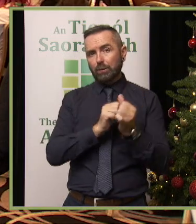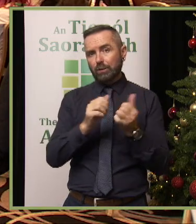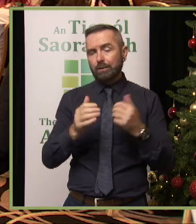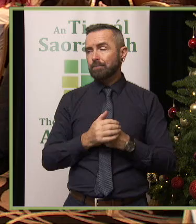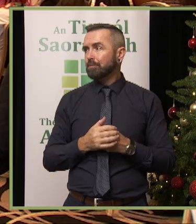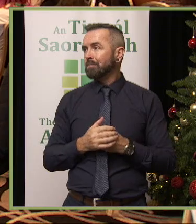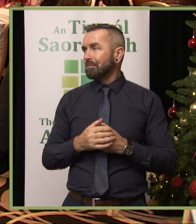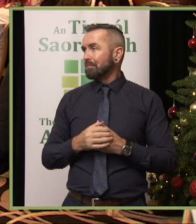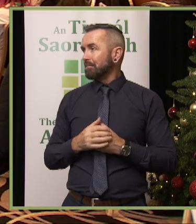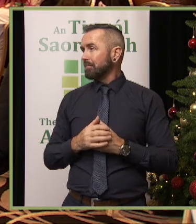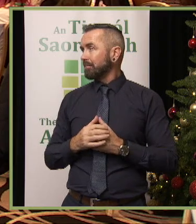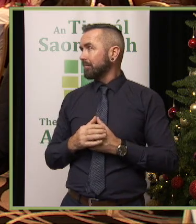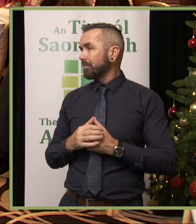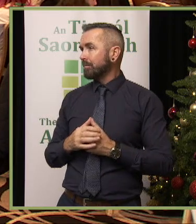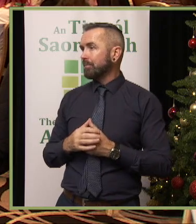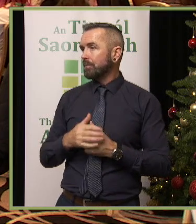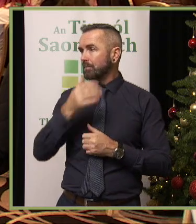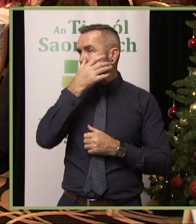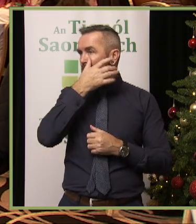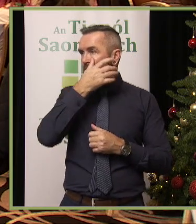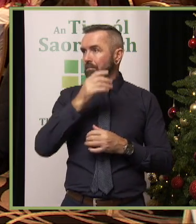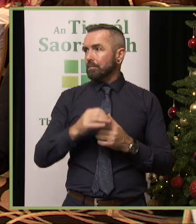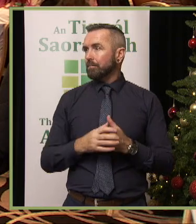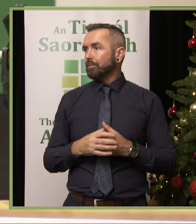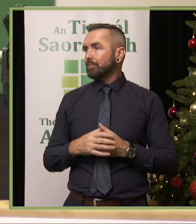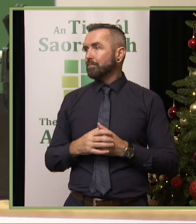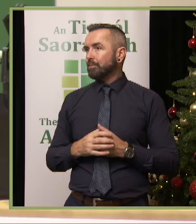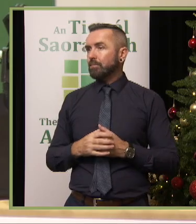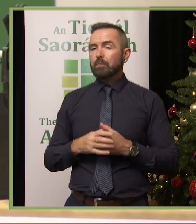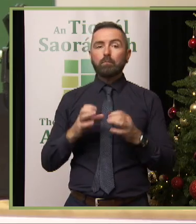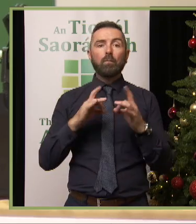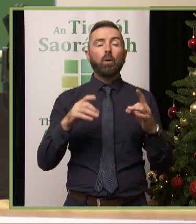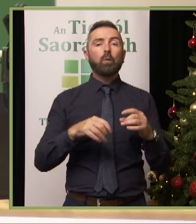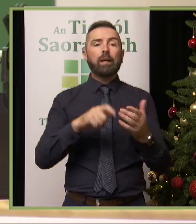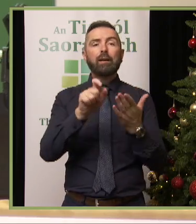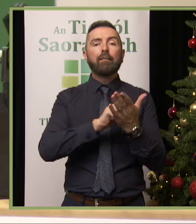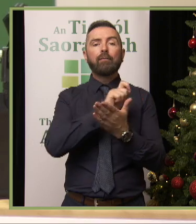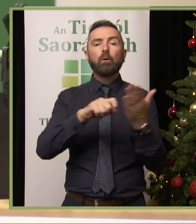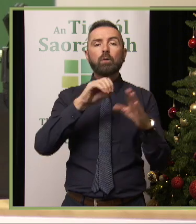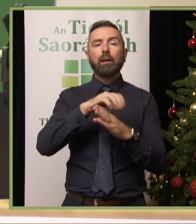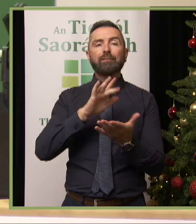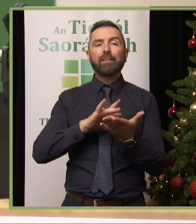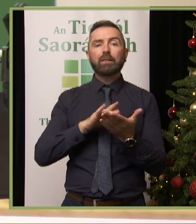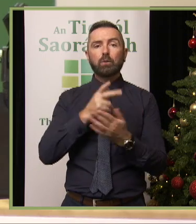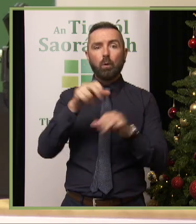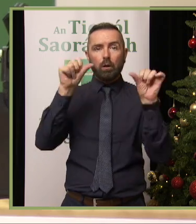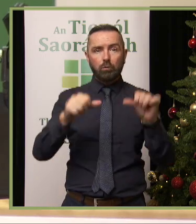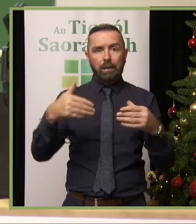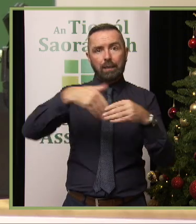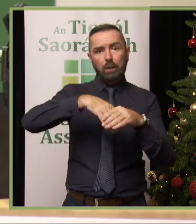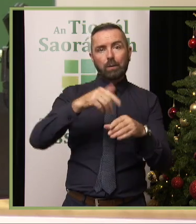Potentially, yeah, okay. Okay, so how do we deal with this? So let's just vote on 15. Does the room agree with